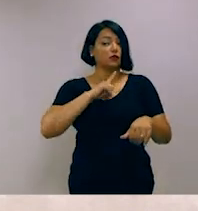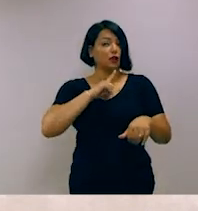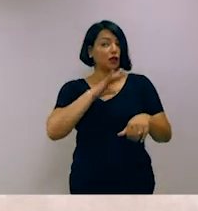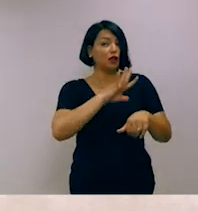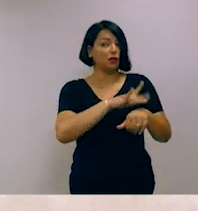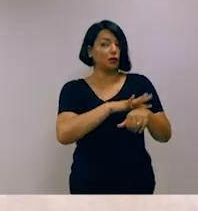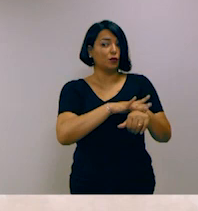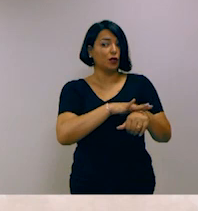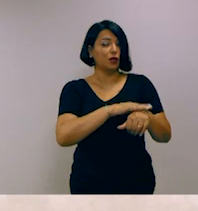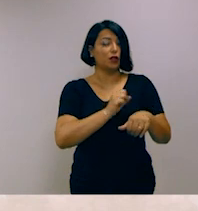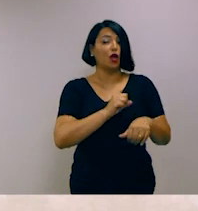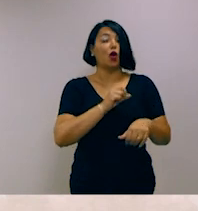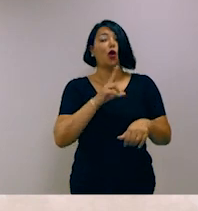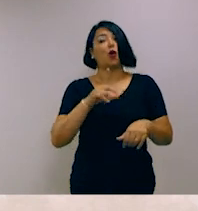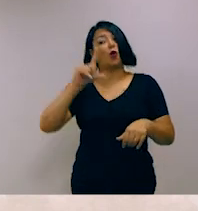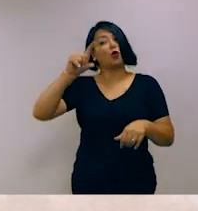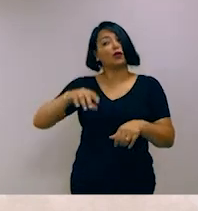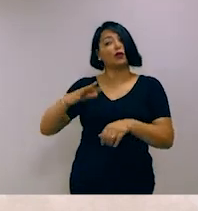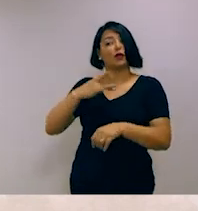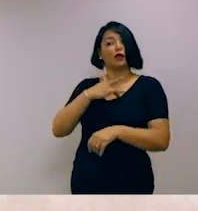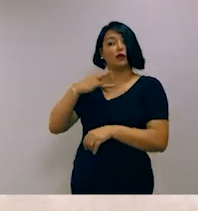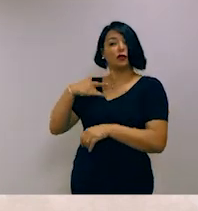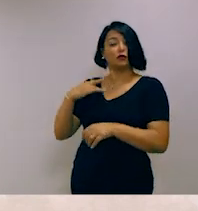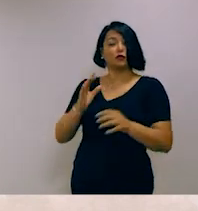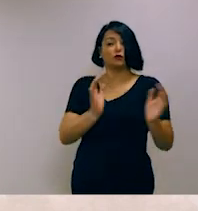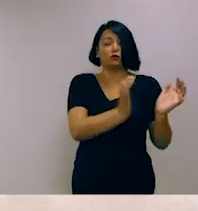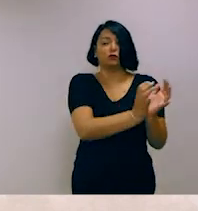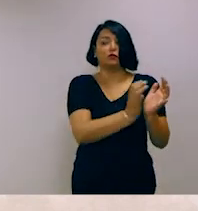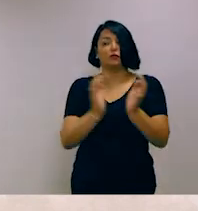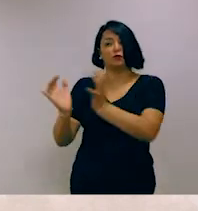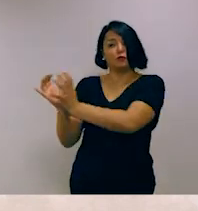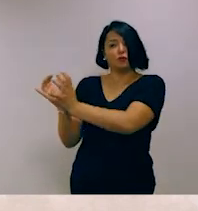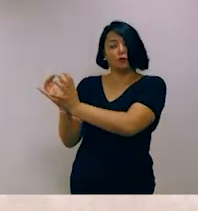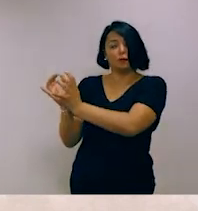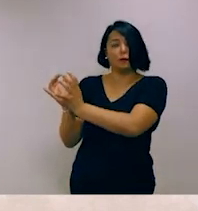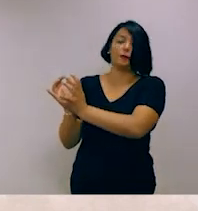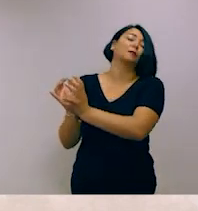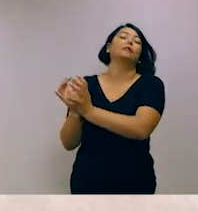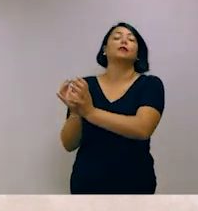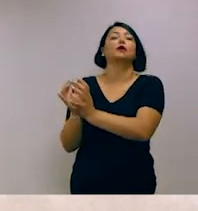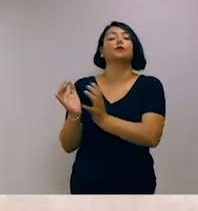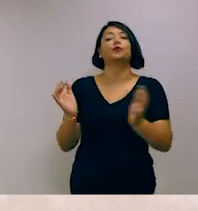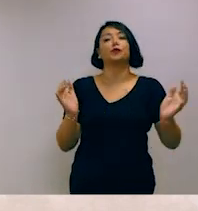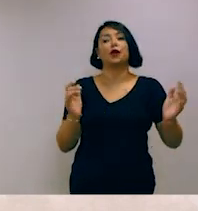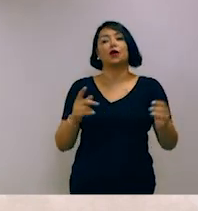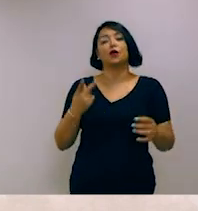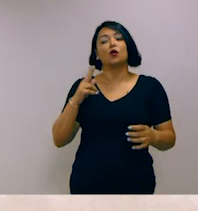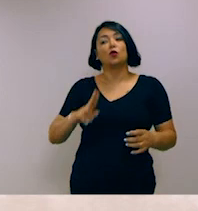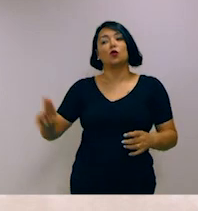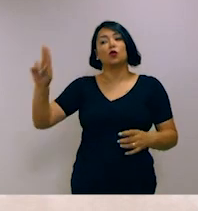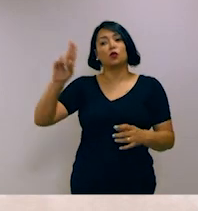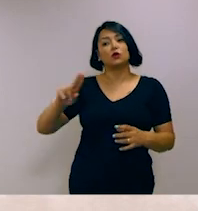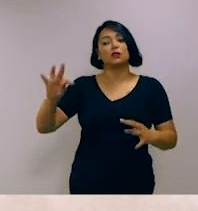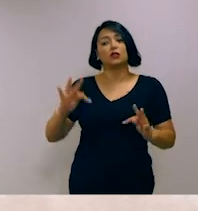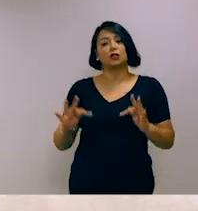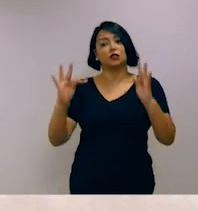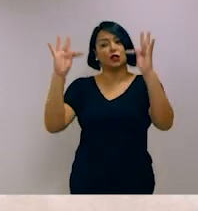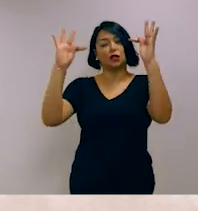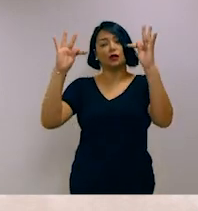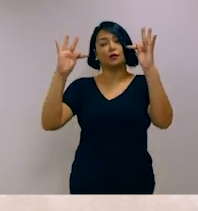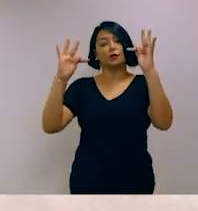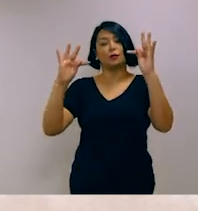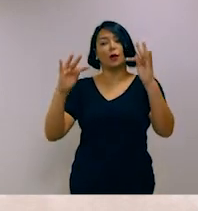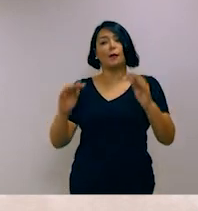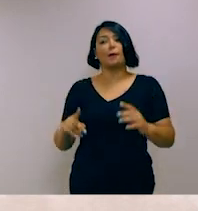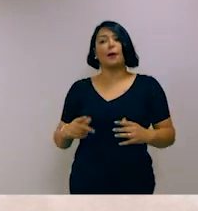So have that disease or healthy, and the results of the test. So via this